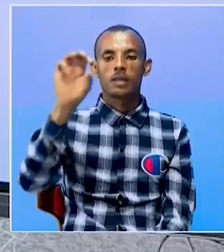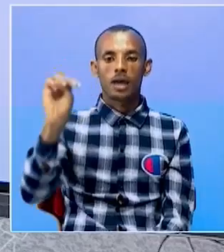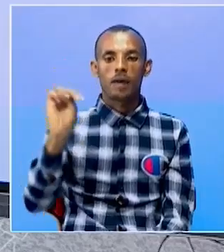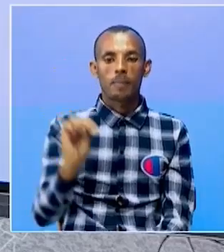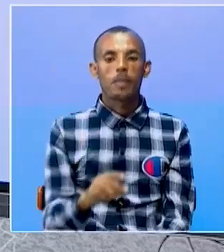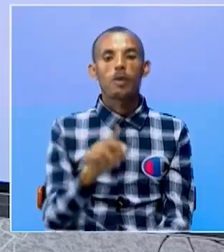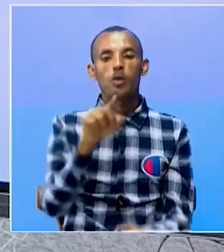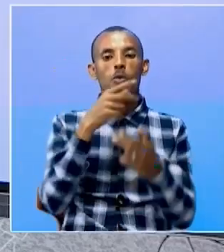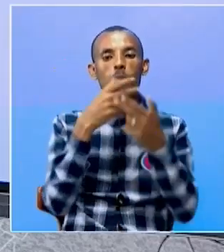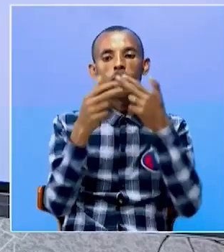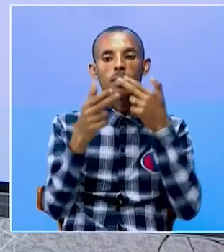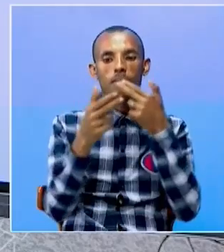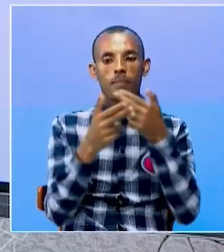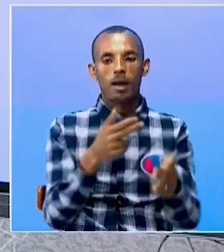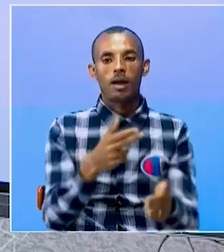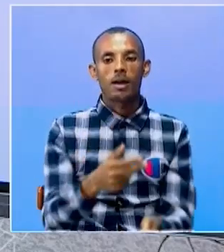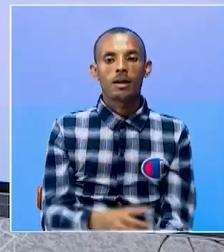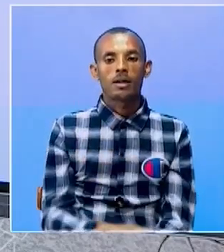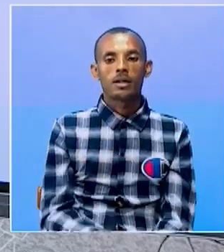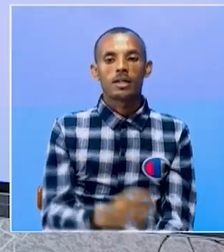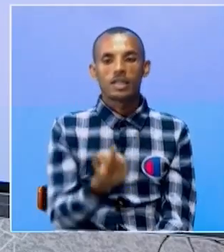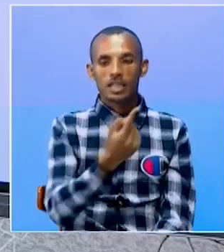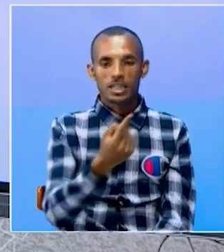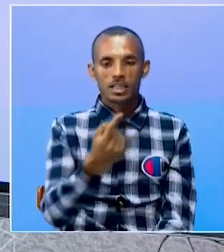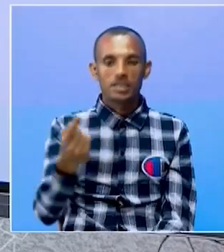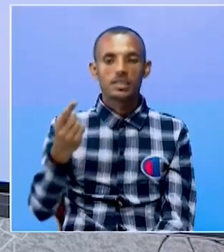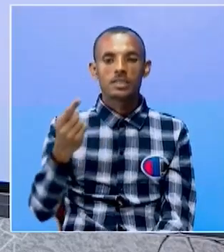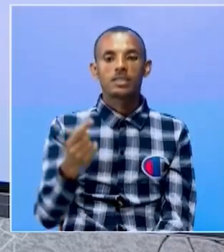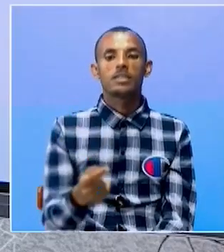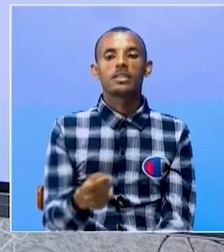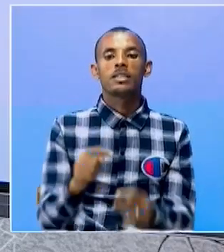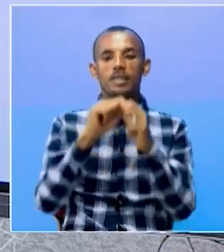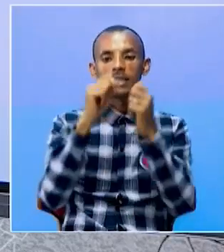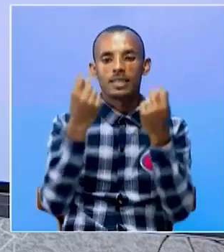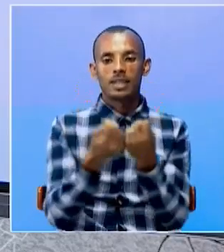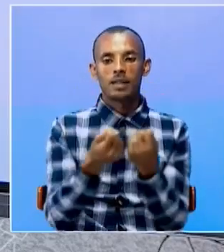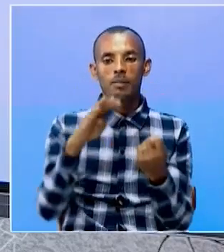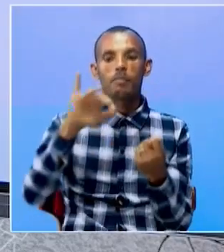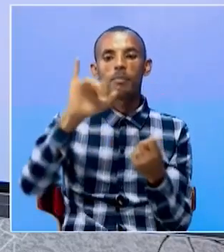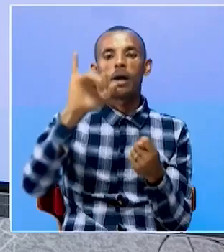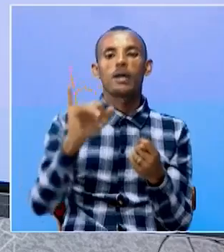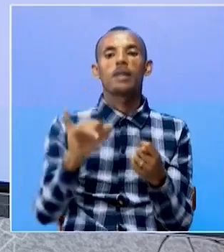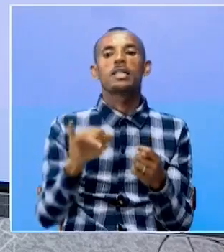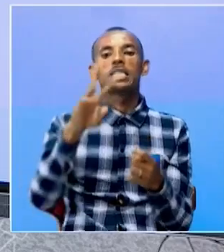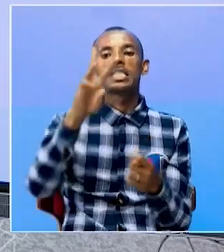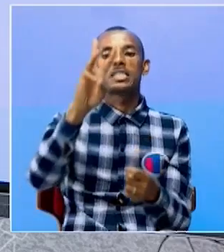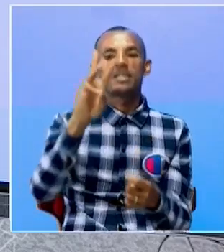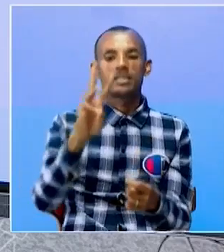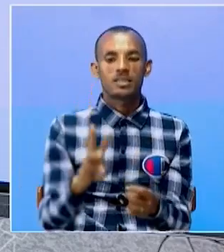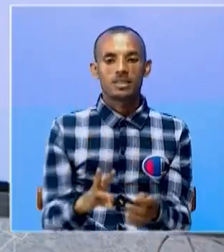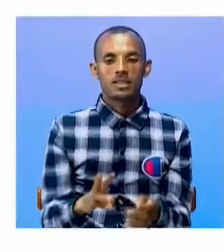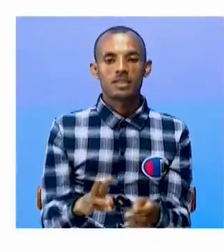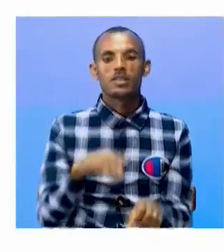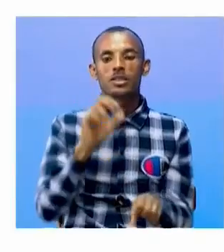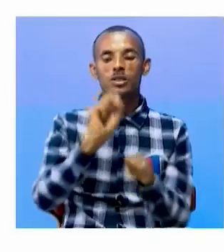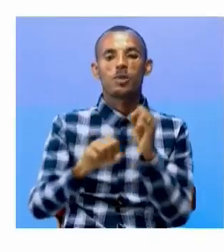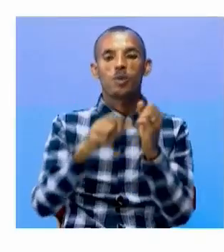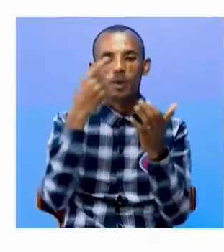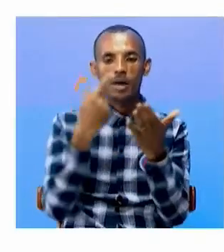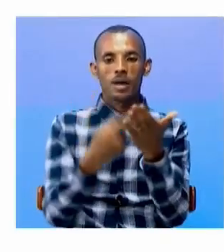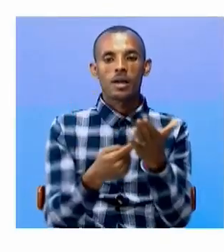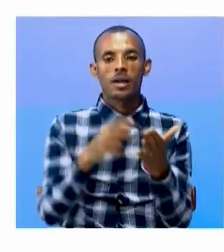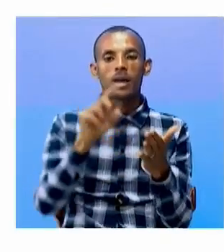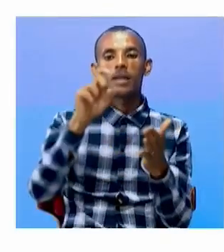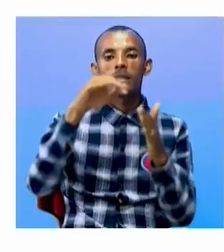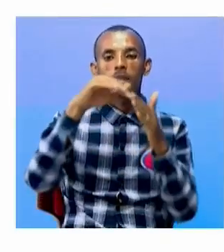you multiply each term by 6. So here it is